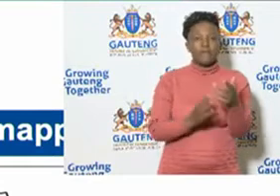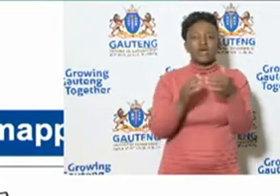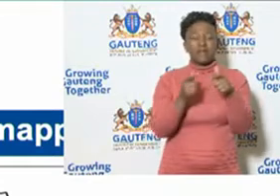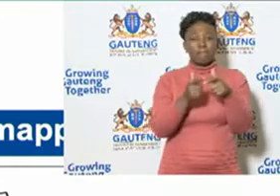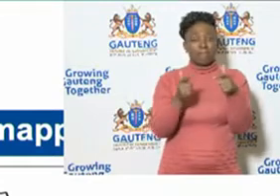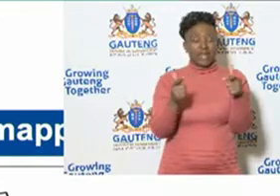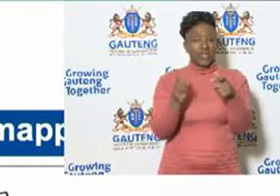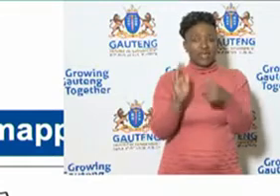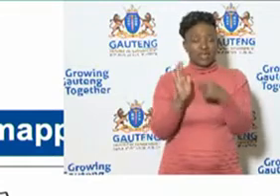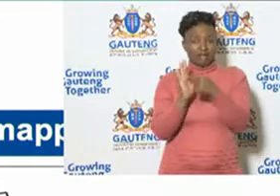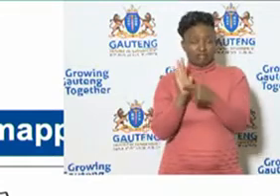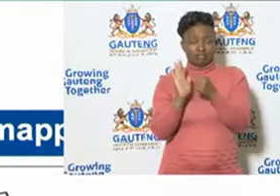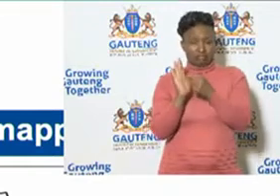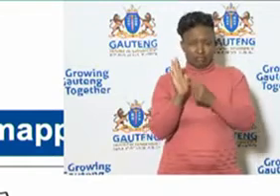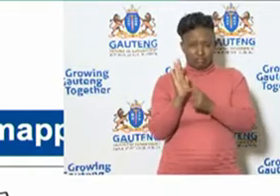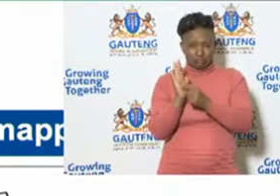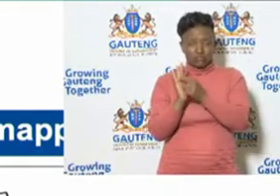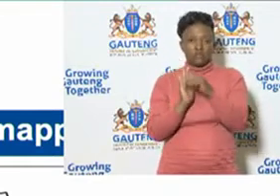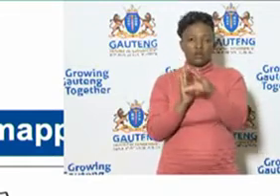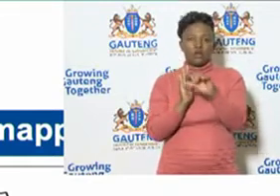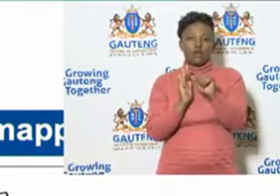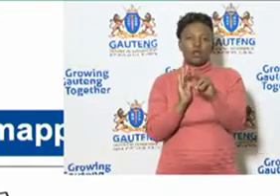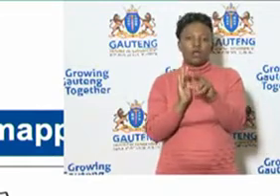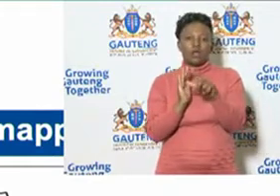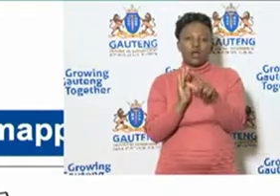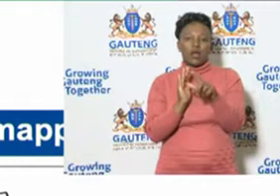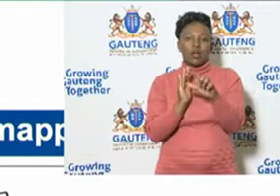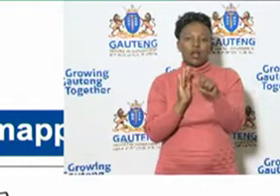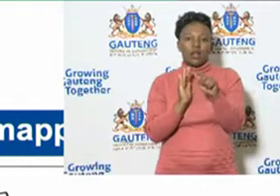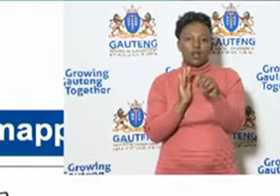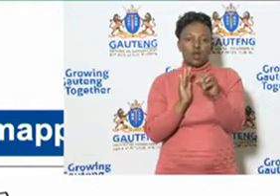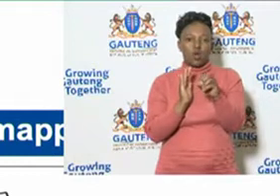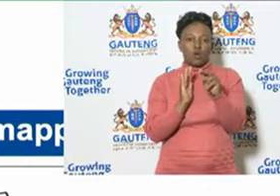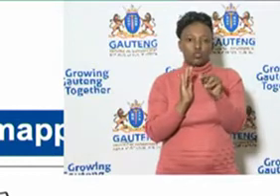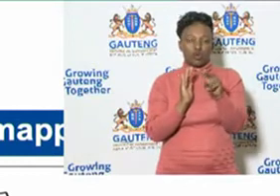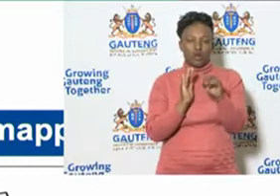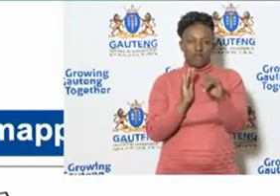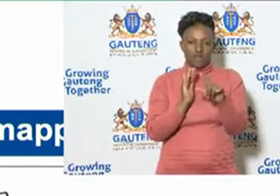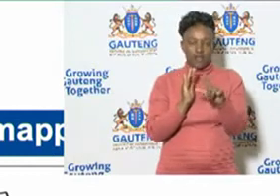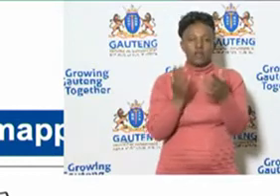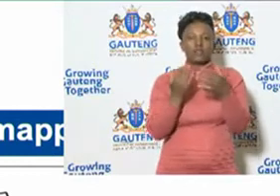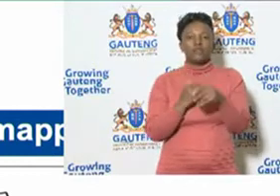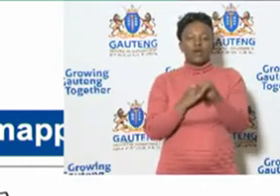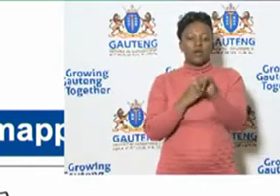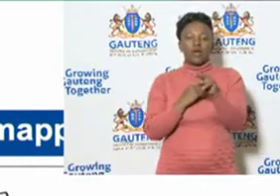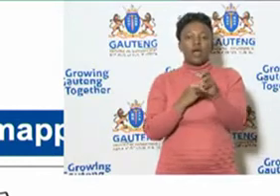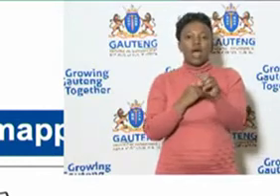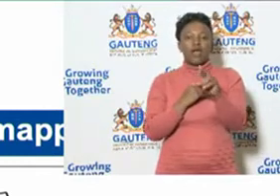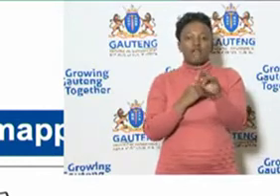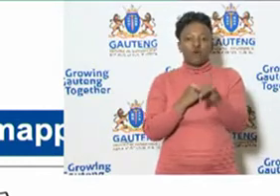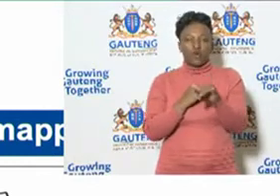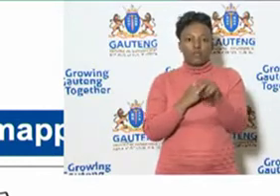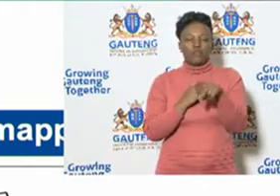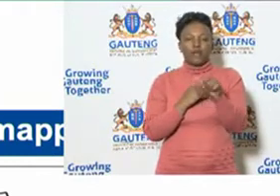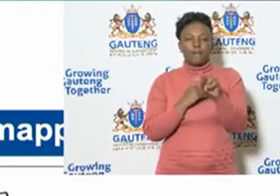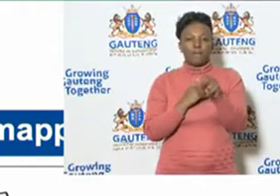number of active cases. You would see that Ivory Park area and the parts of Tembisa is